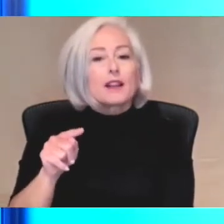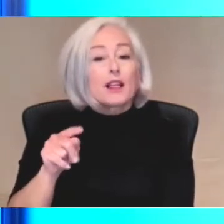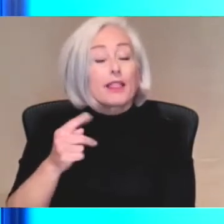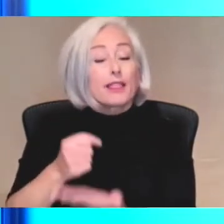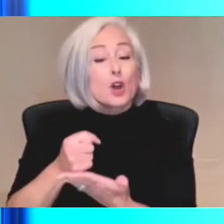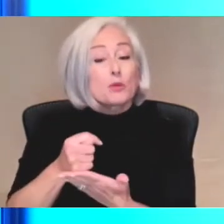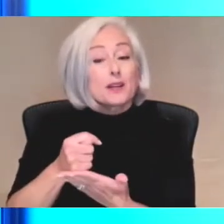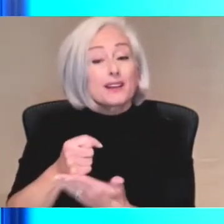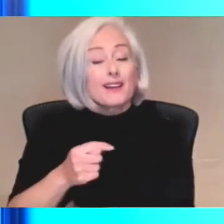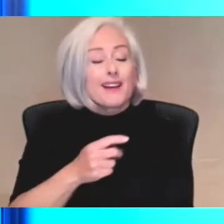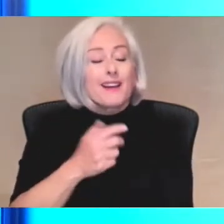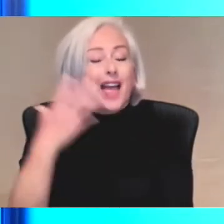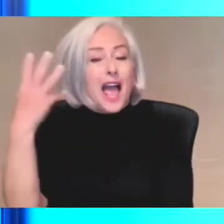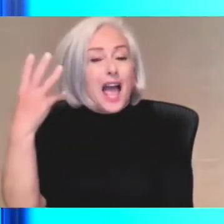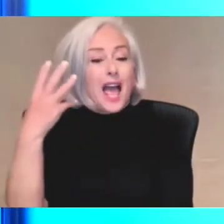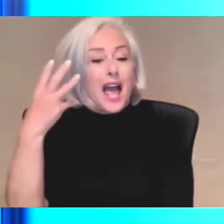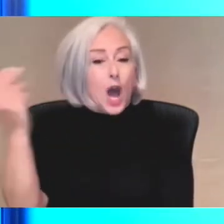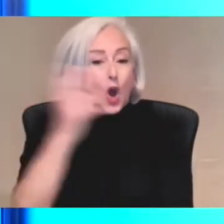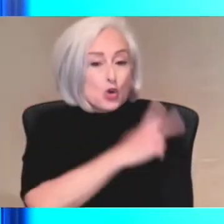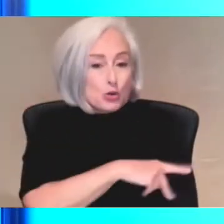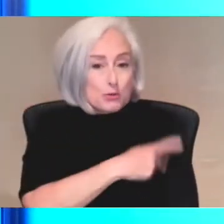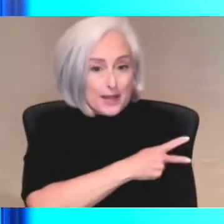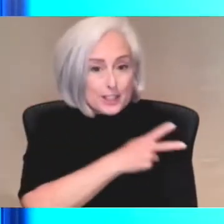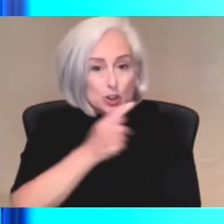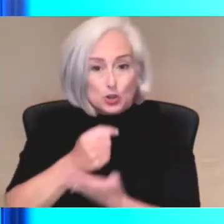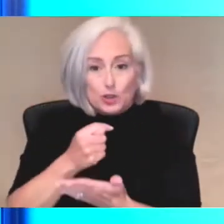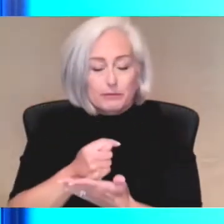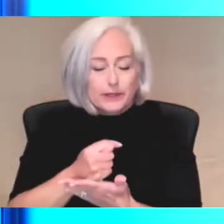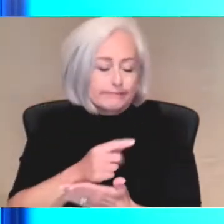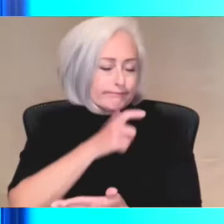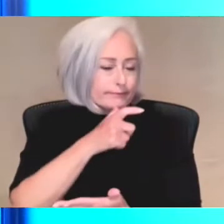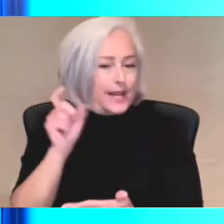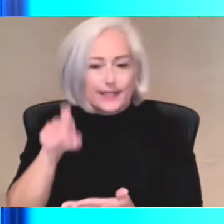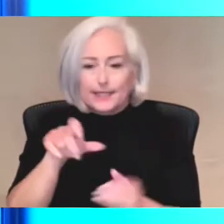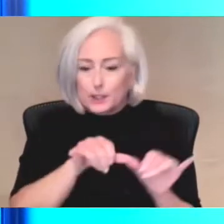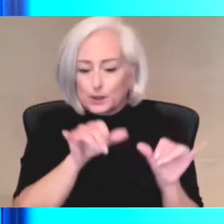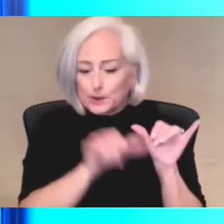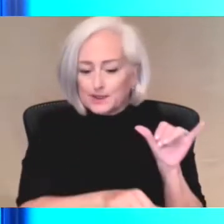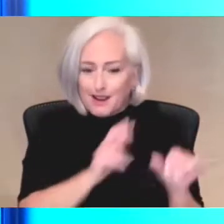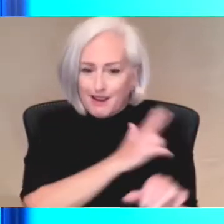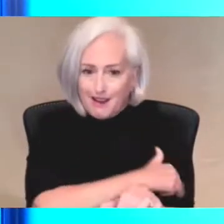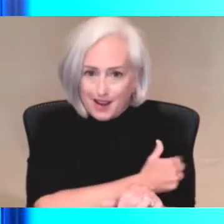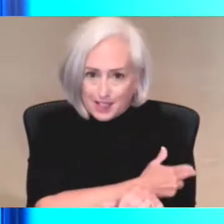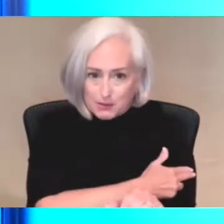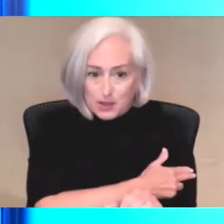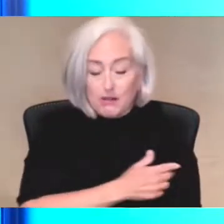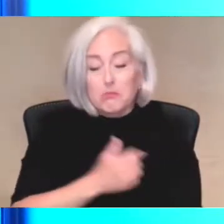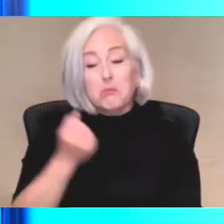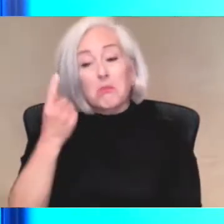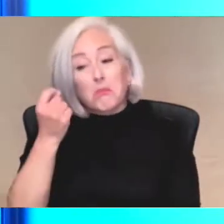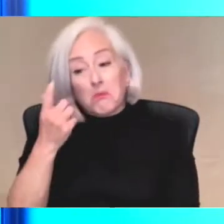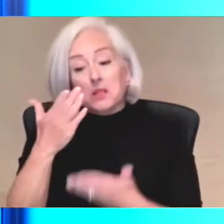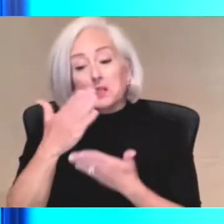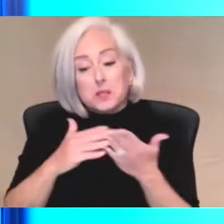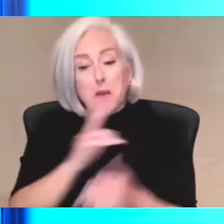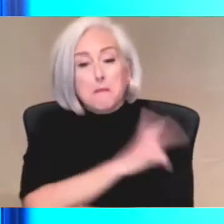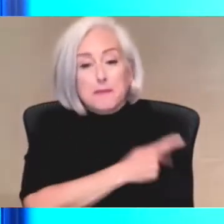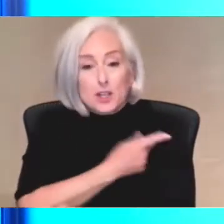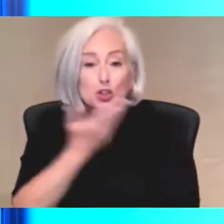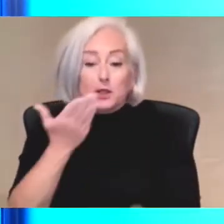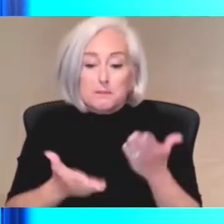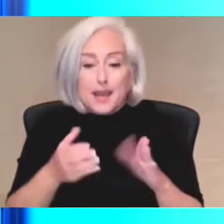is no hospitalization related to the treatment itself, although some patients may be admitted if they're getting